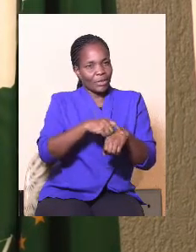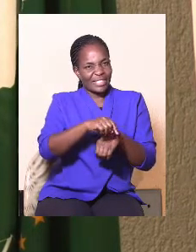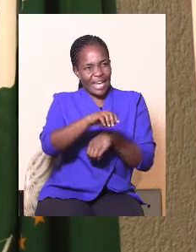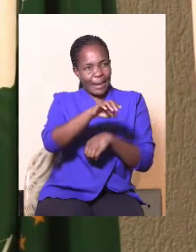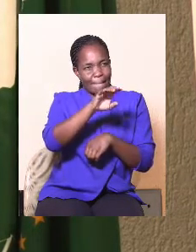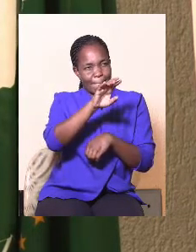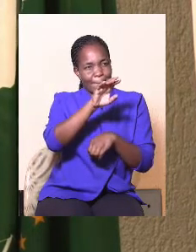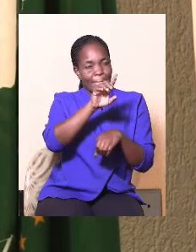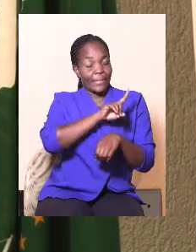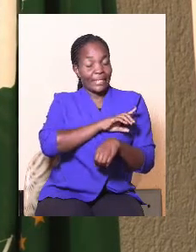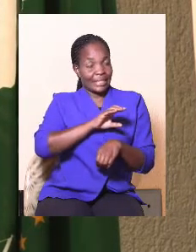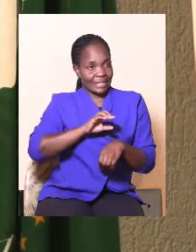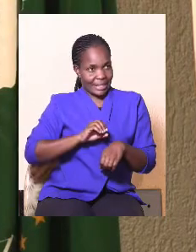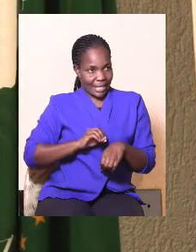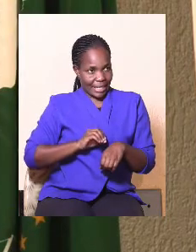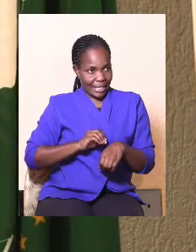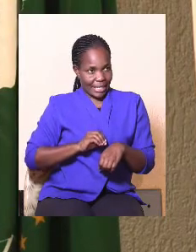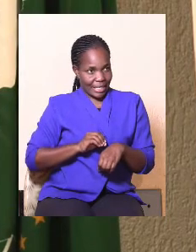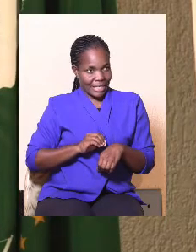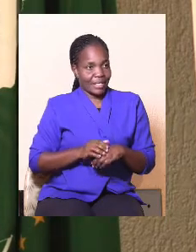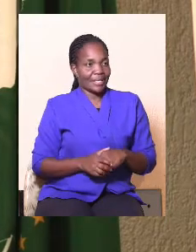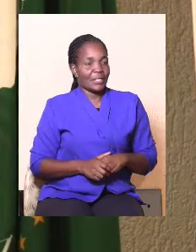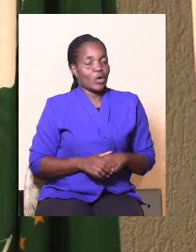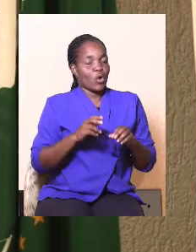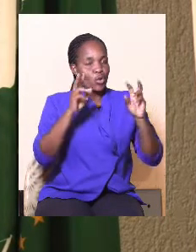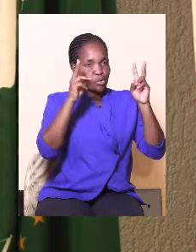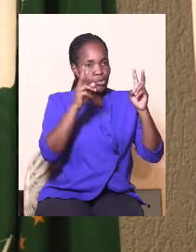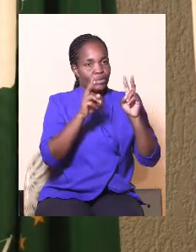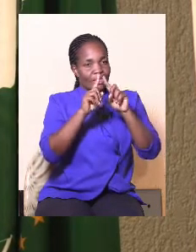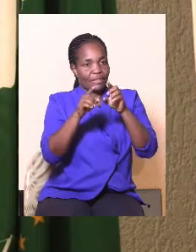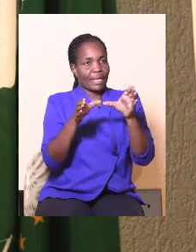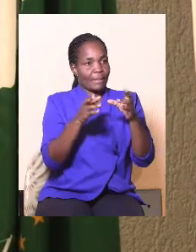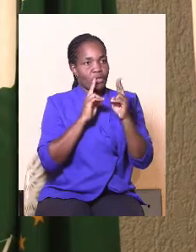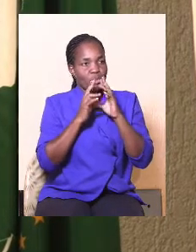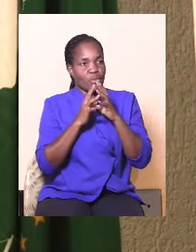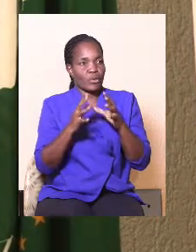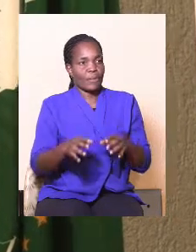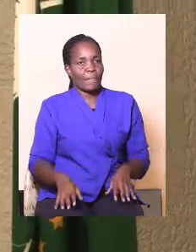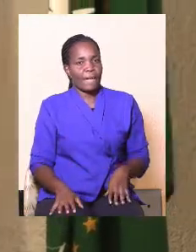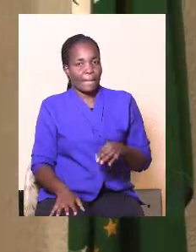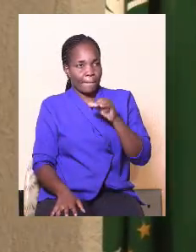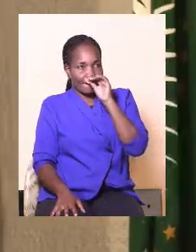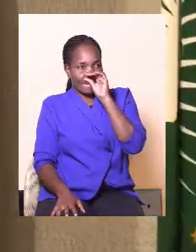and responses to COVID-19 in Namibia. Thank you. Thank you.